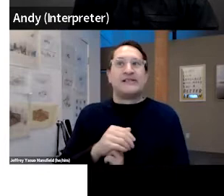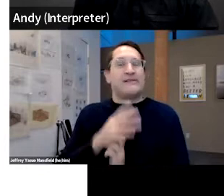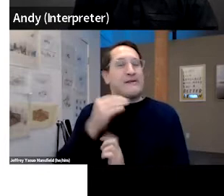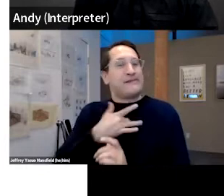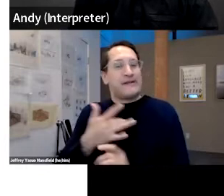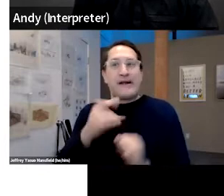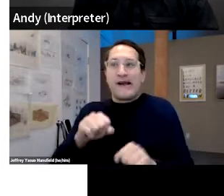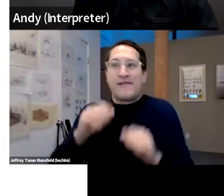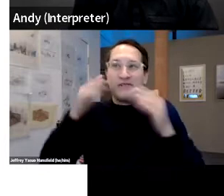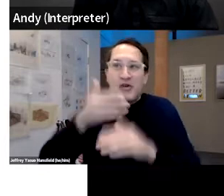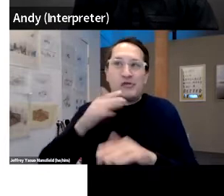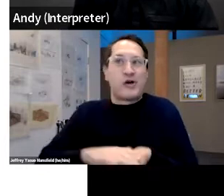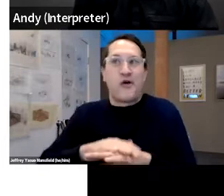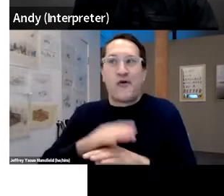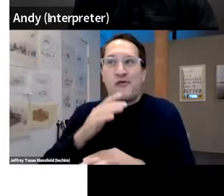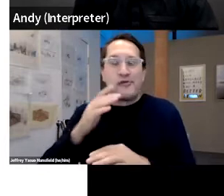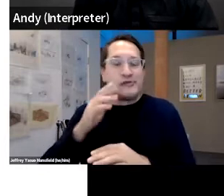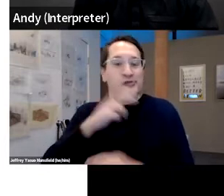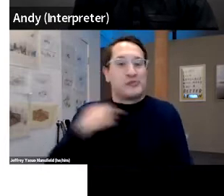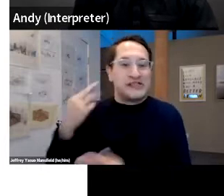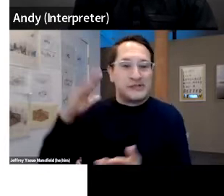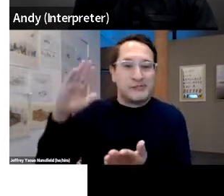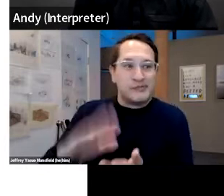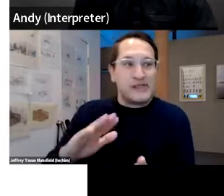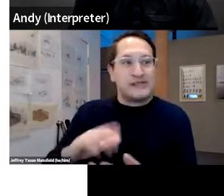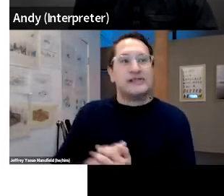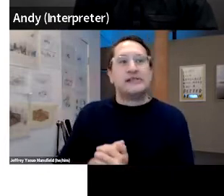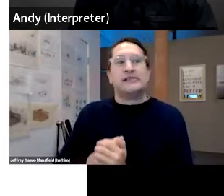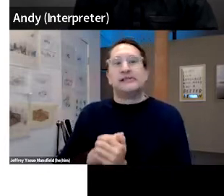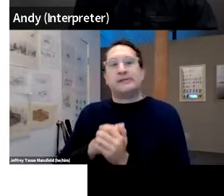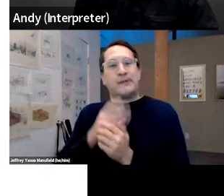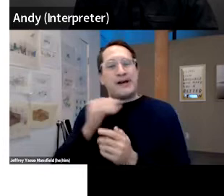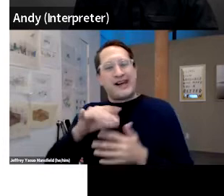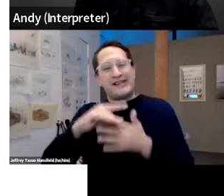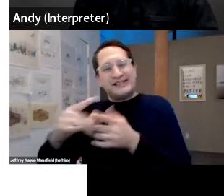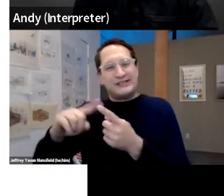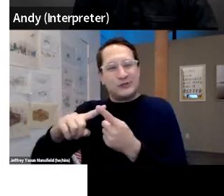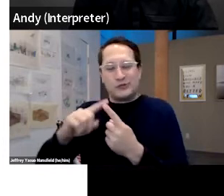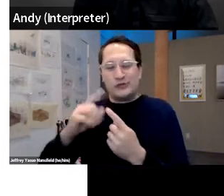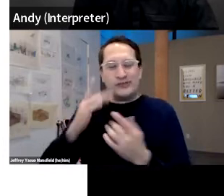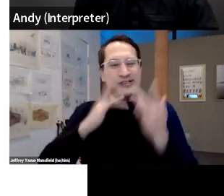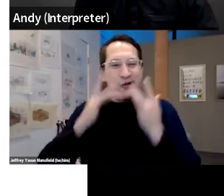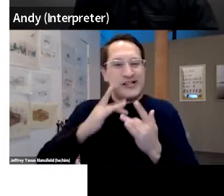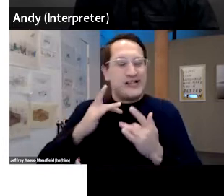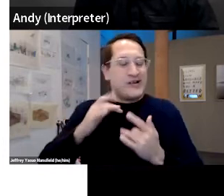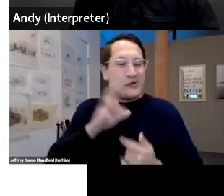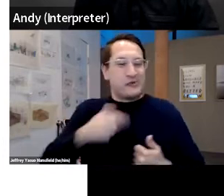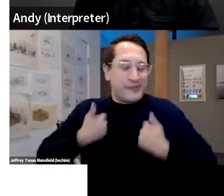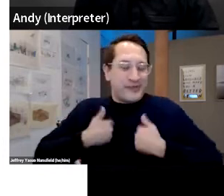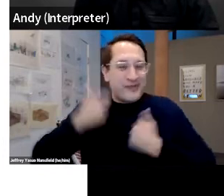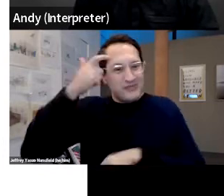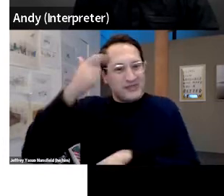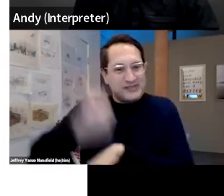model. It can be very confining and limiting. It can focus on risk mitigation. That then leads